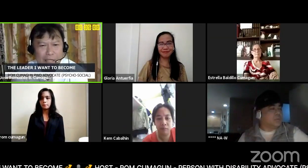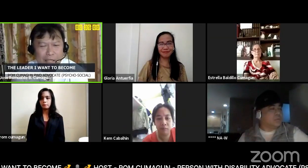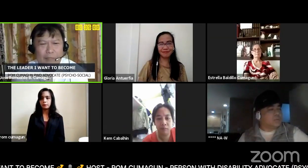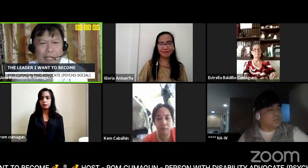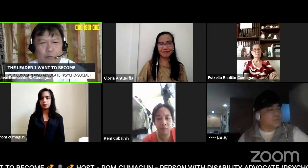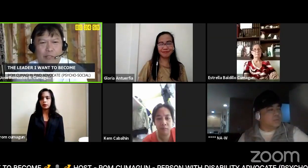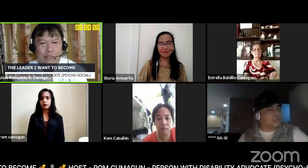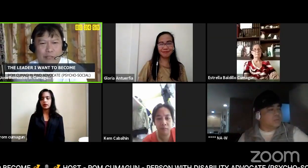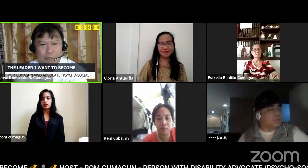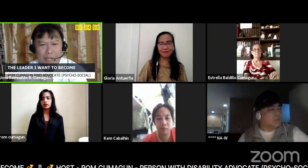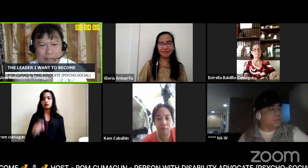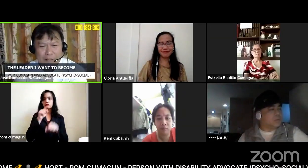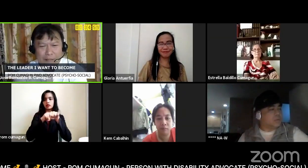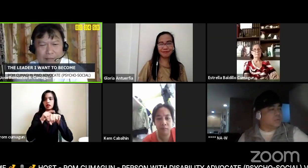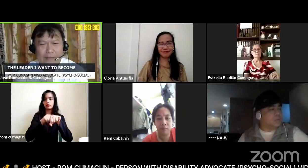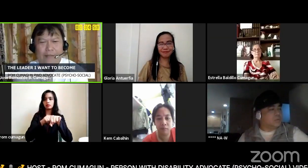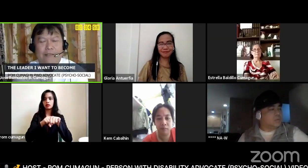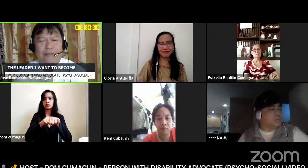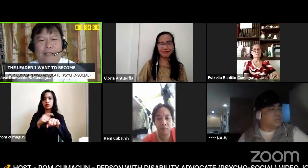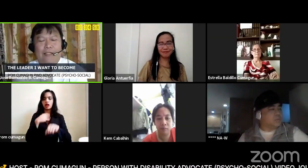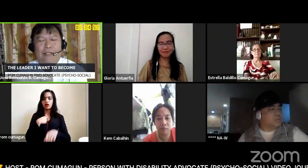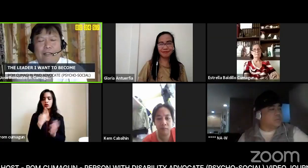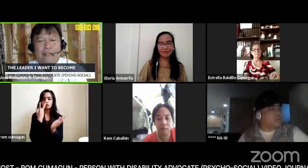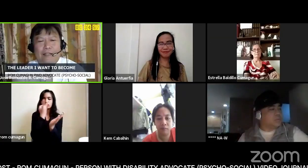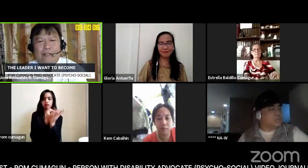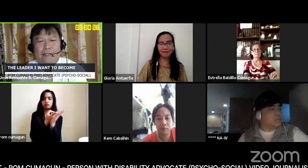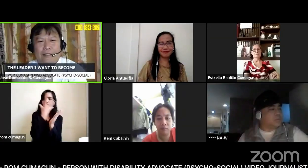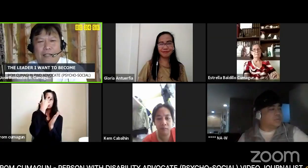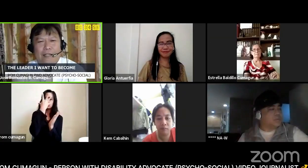the rest of the time I was in bed.